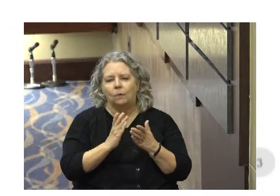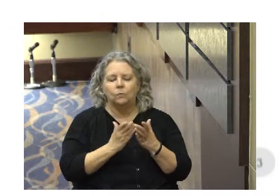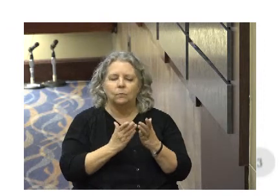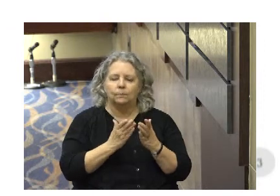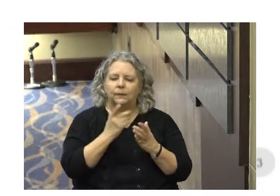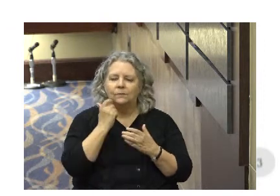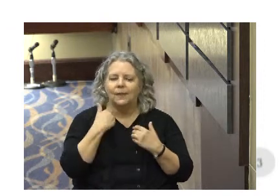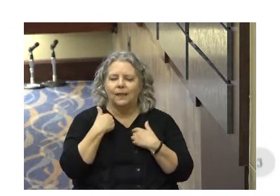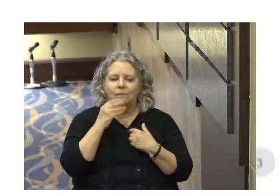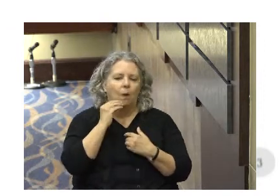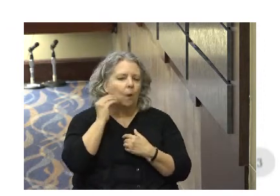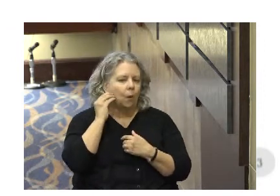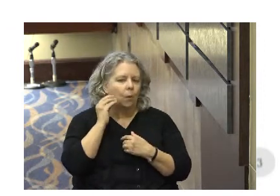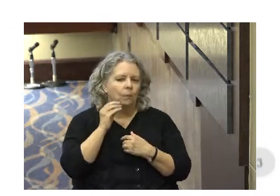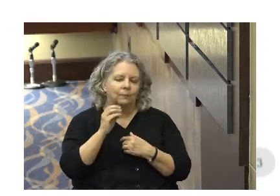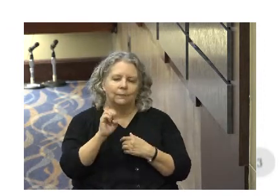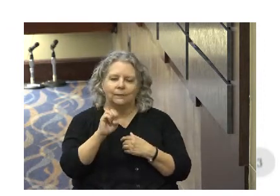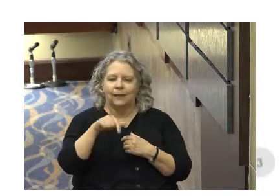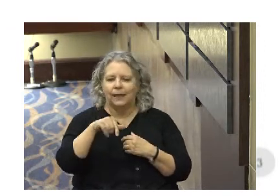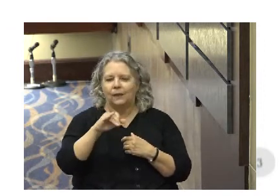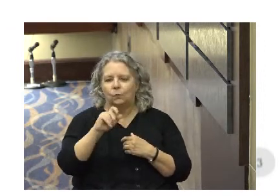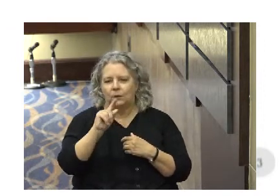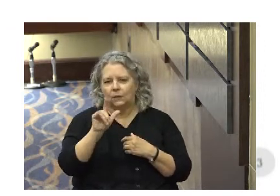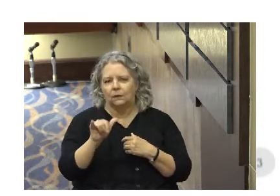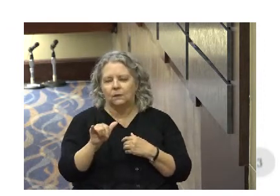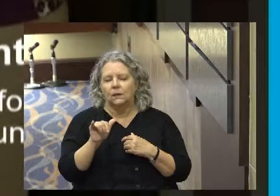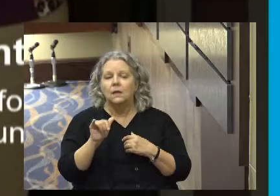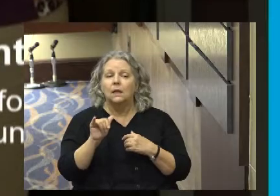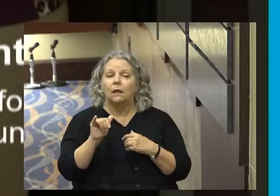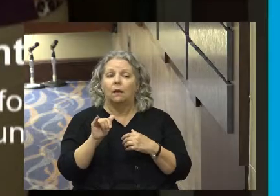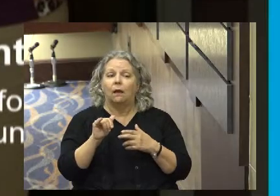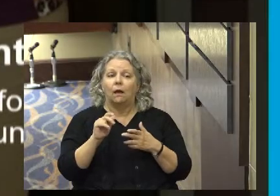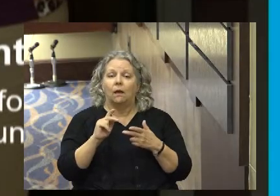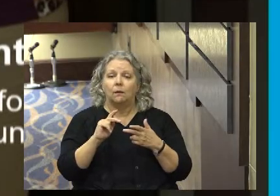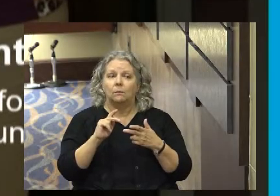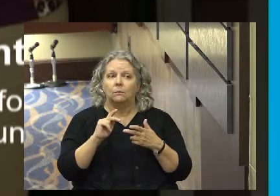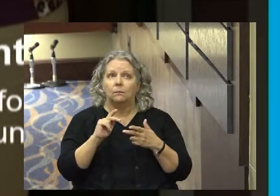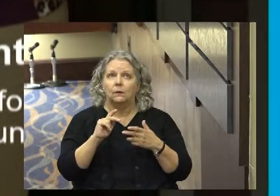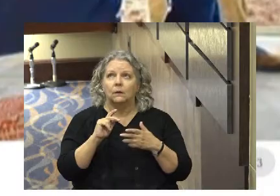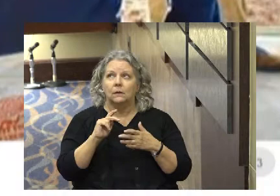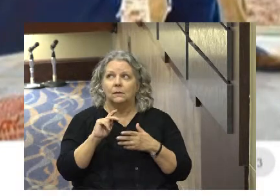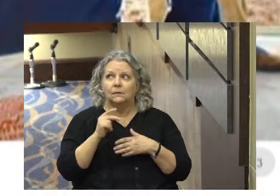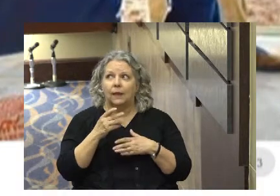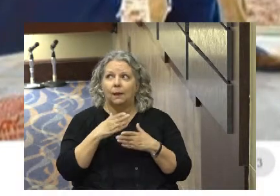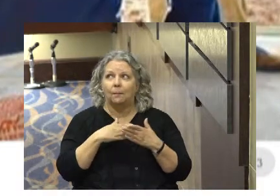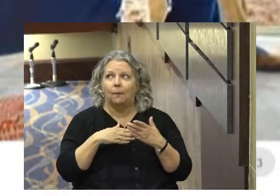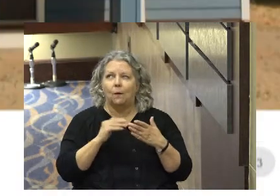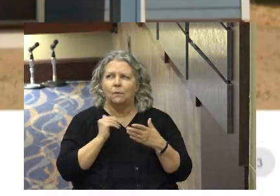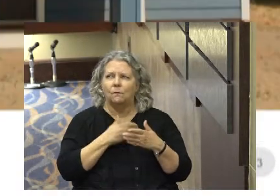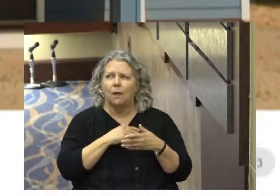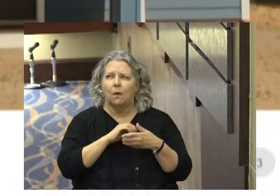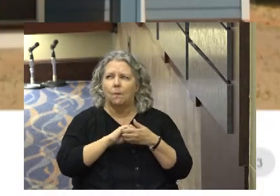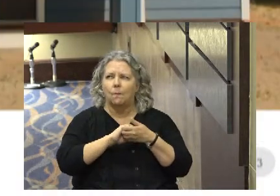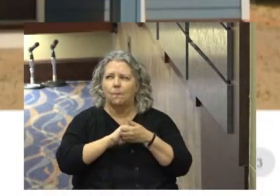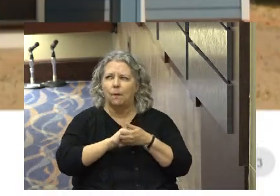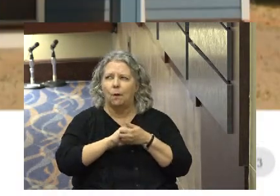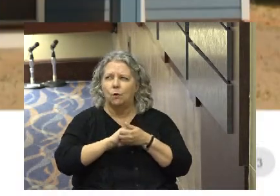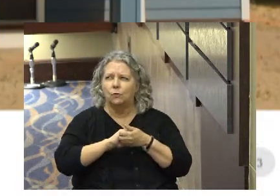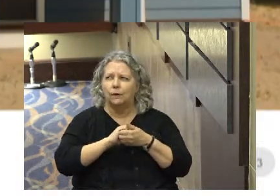The second part of Habitat's partnership, all right, I'm going the wrong way. That's my